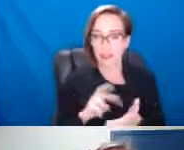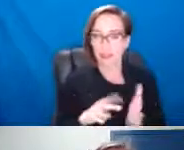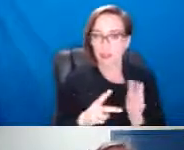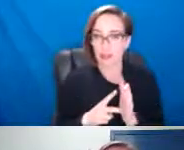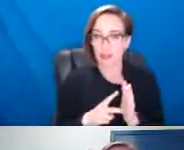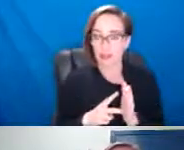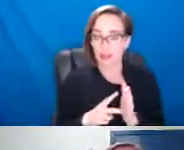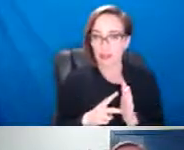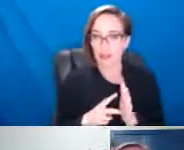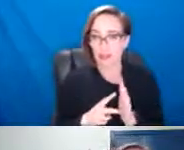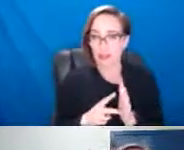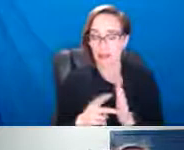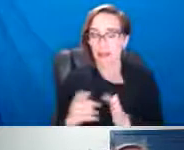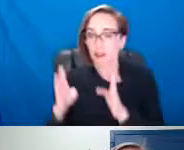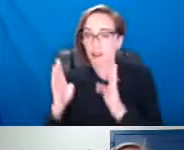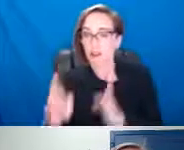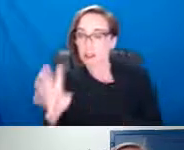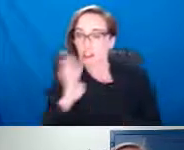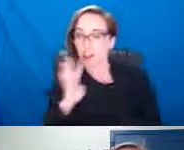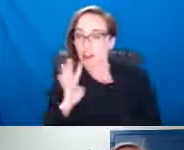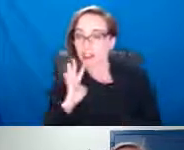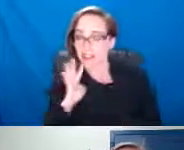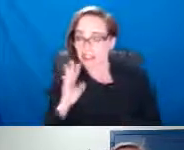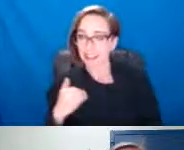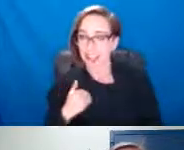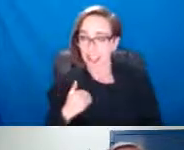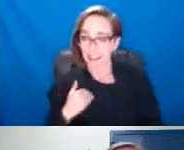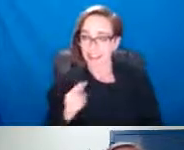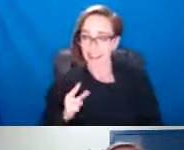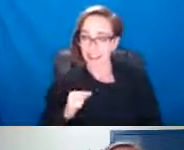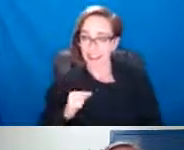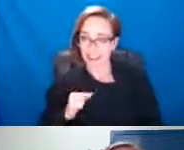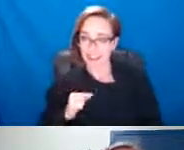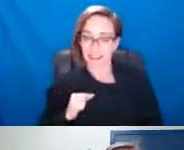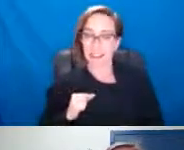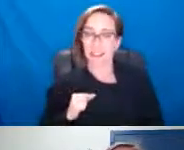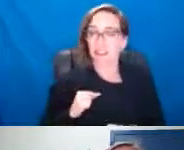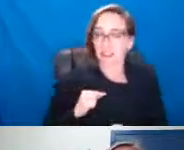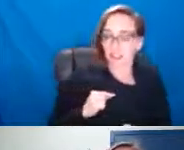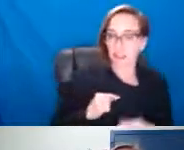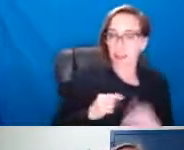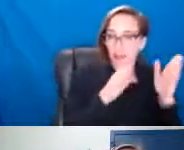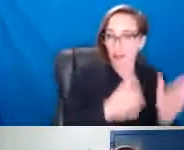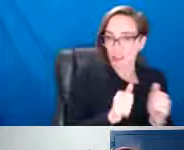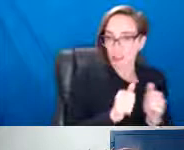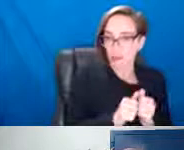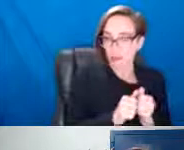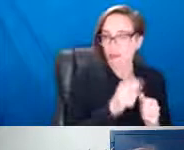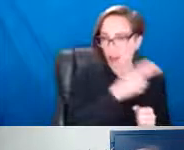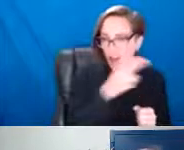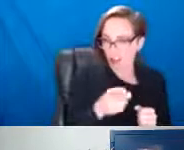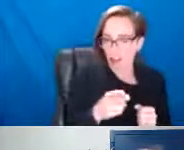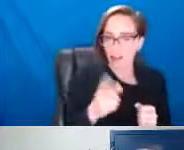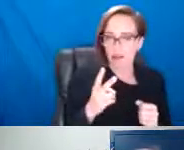the transmitter, and the individual who needs the listening device has their own